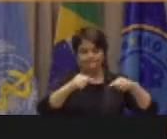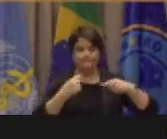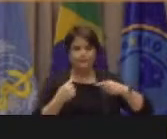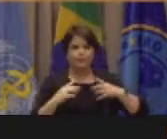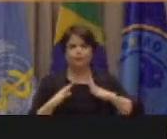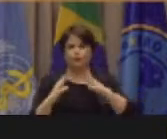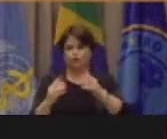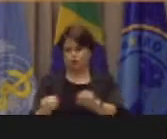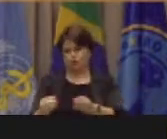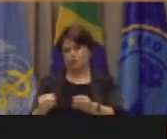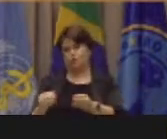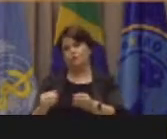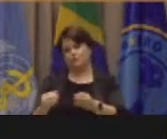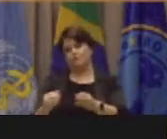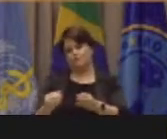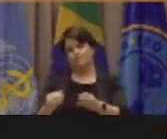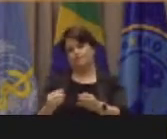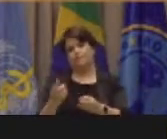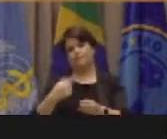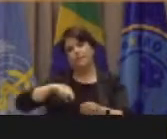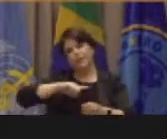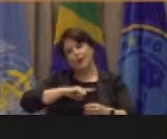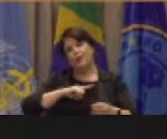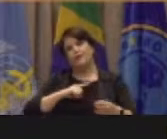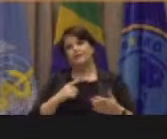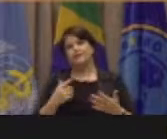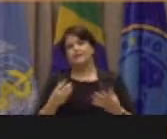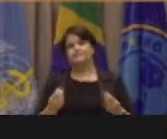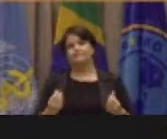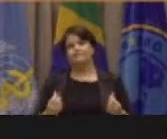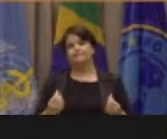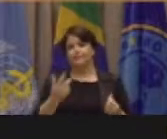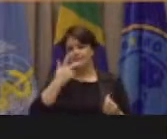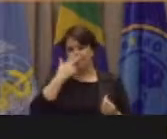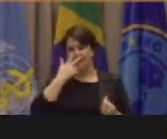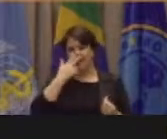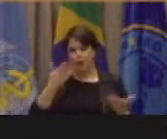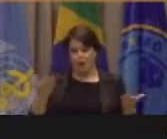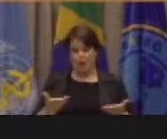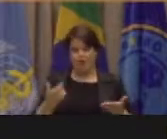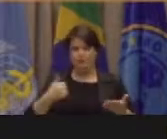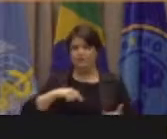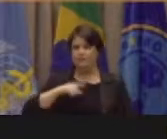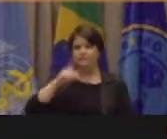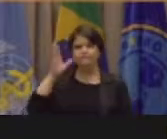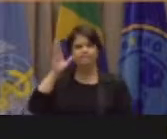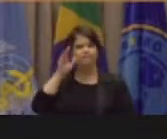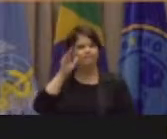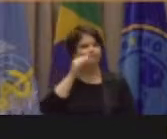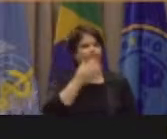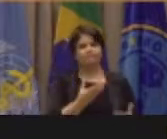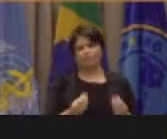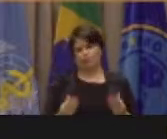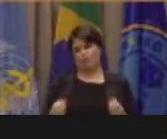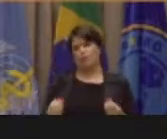our experiences and challenges. Here today, we heard so